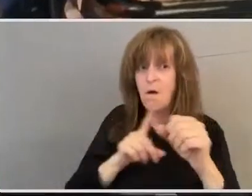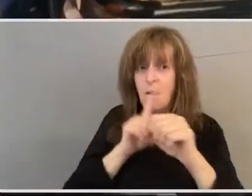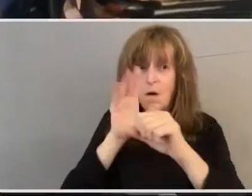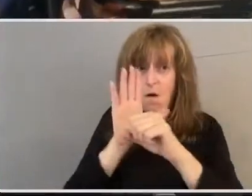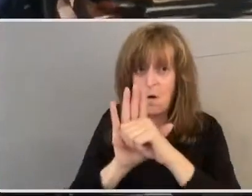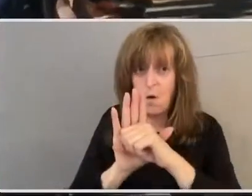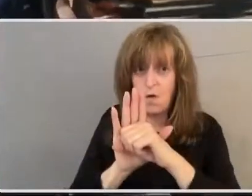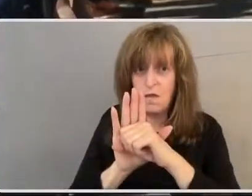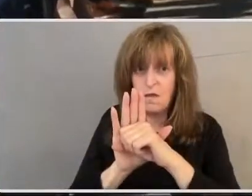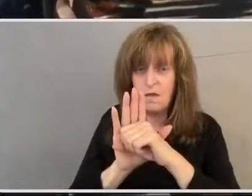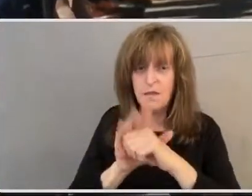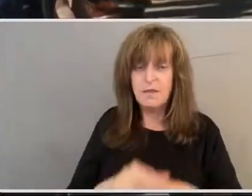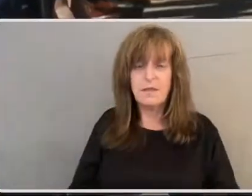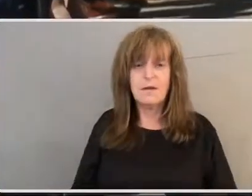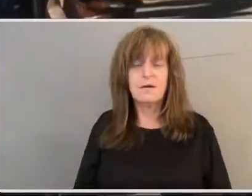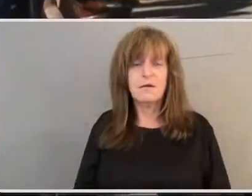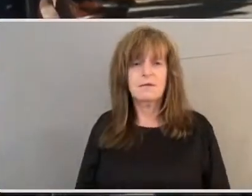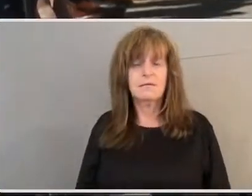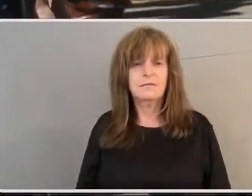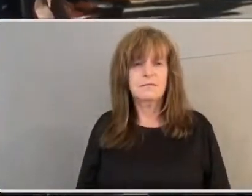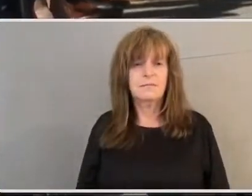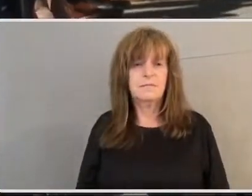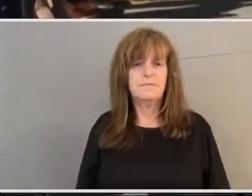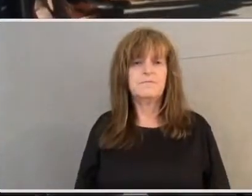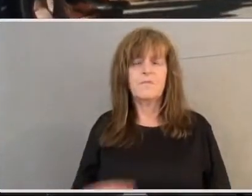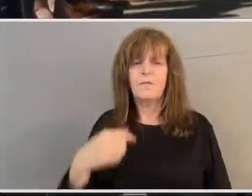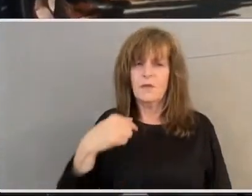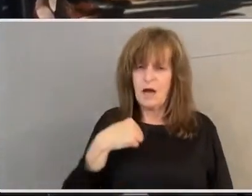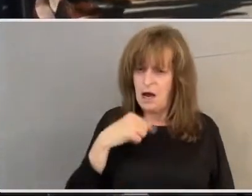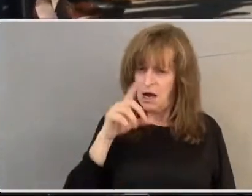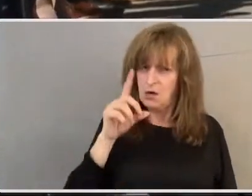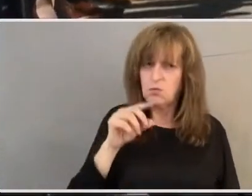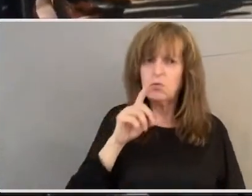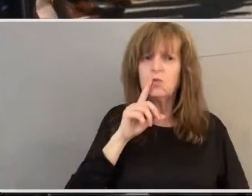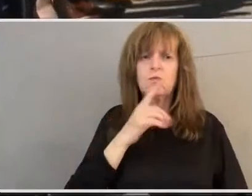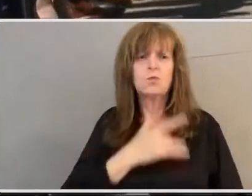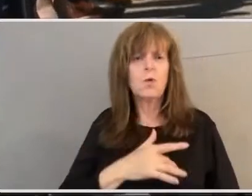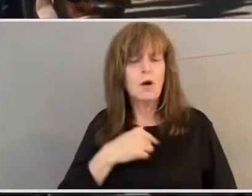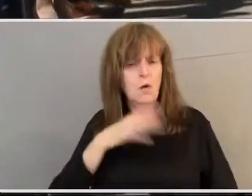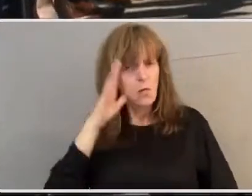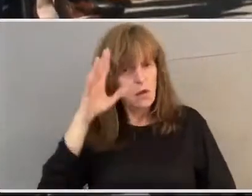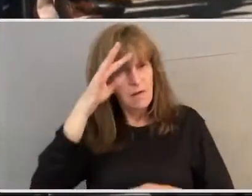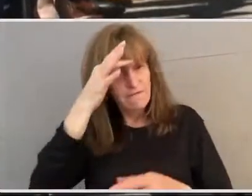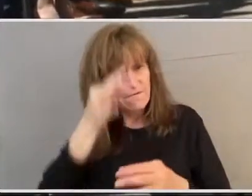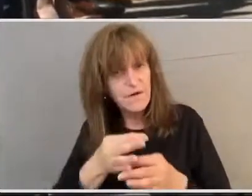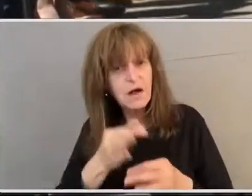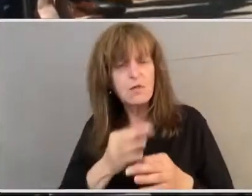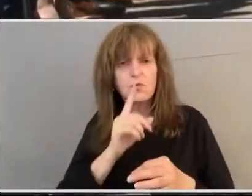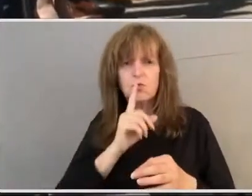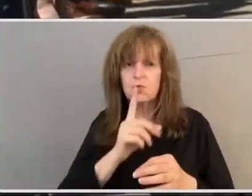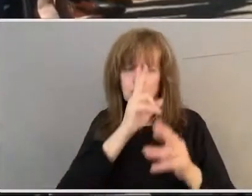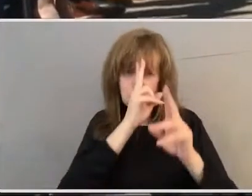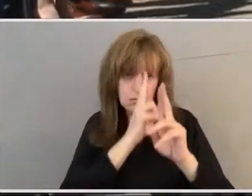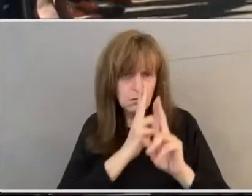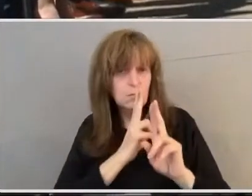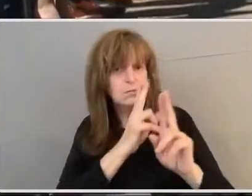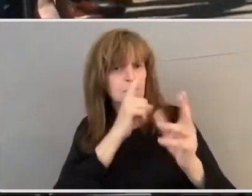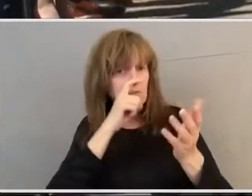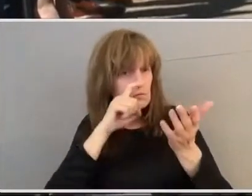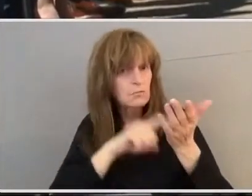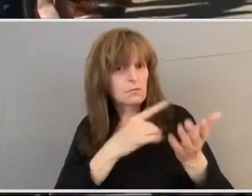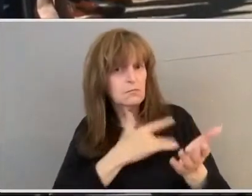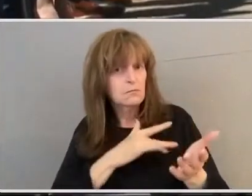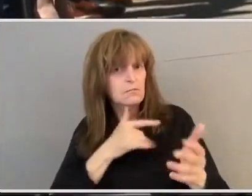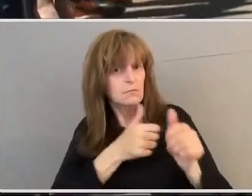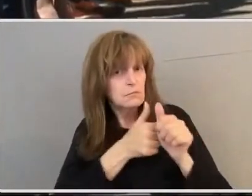I do swear that I will be faithful and bear true allegiance to Her Majesty, Queen Elizabeth II, her heirs and